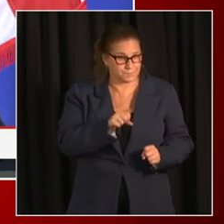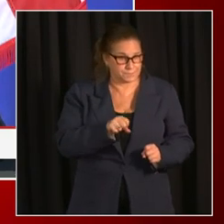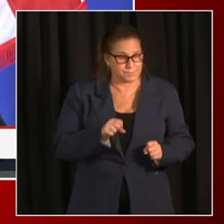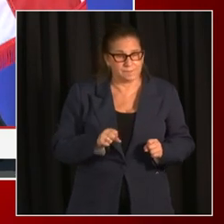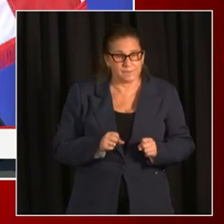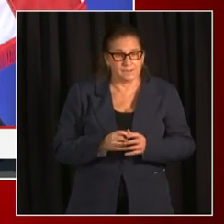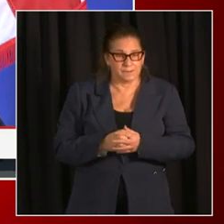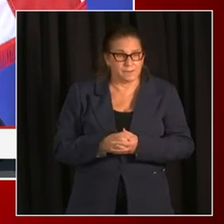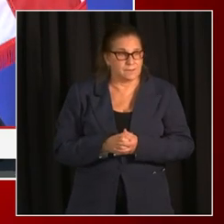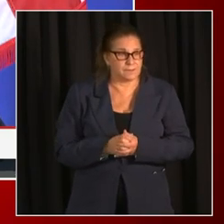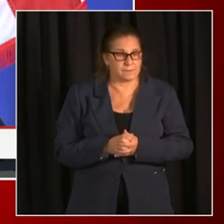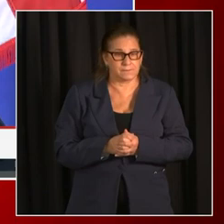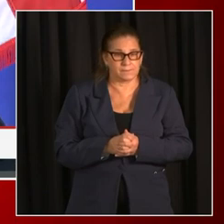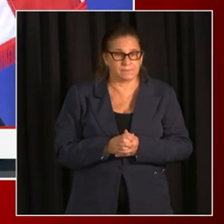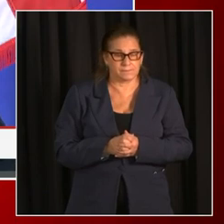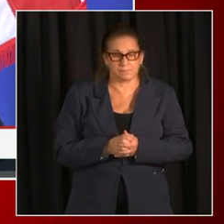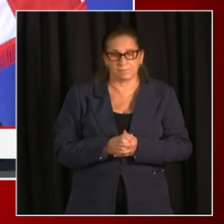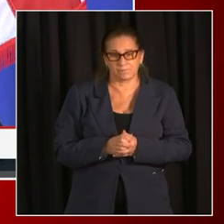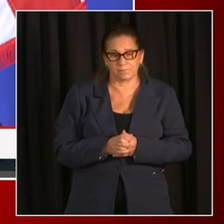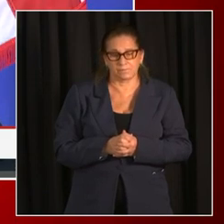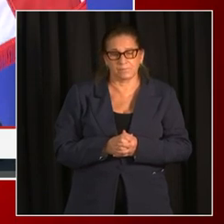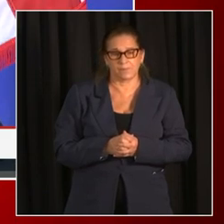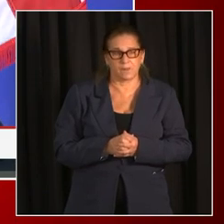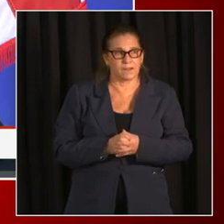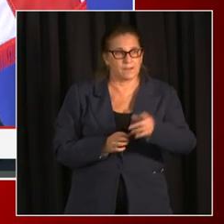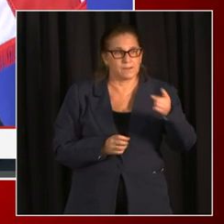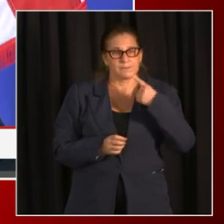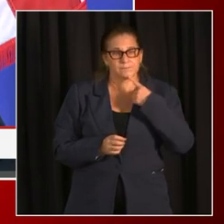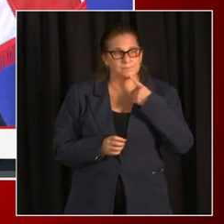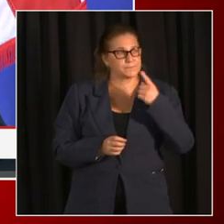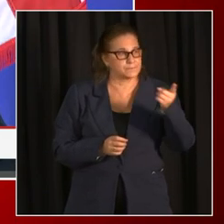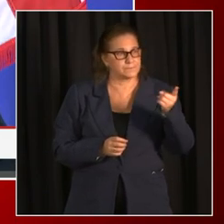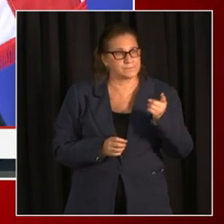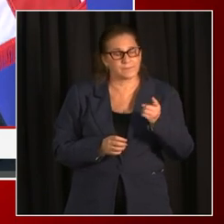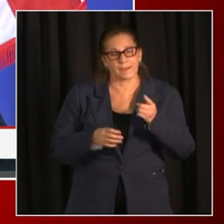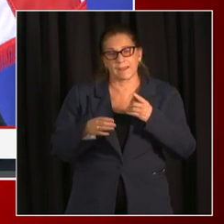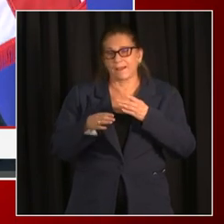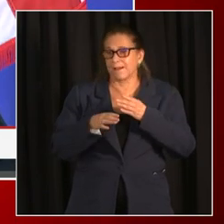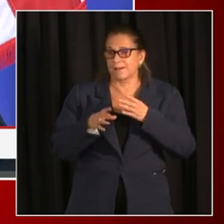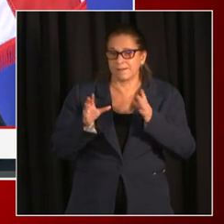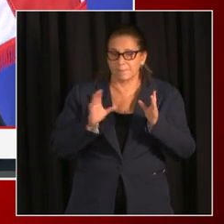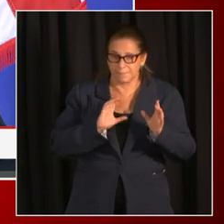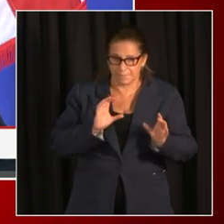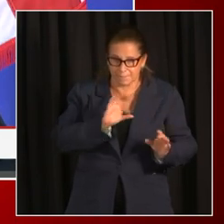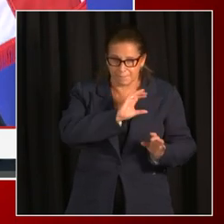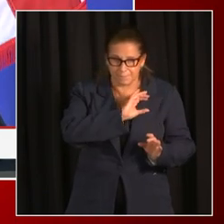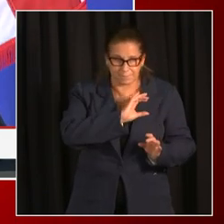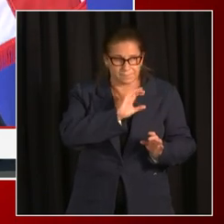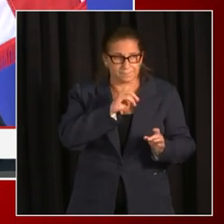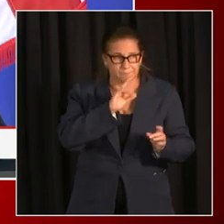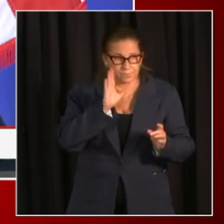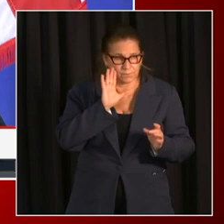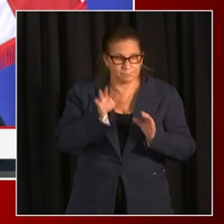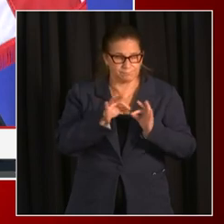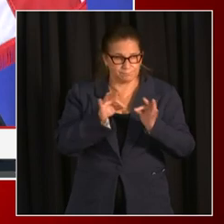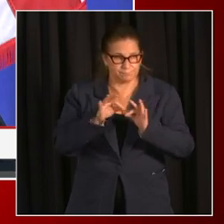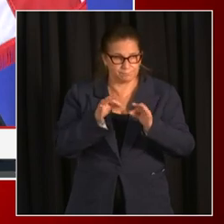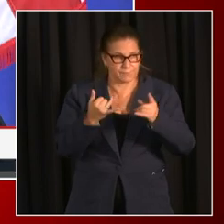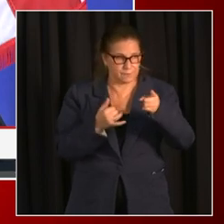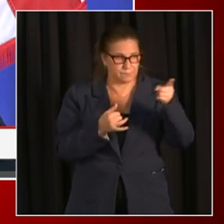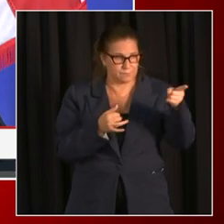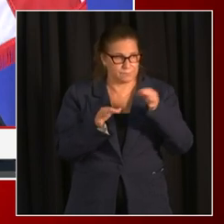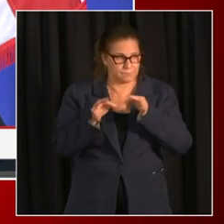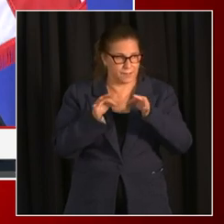a response of this kind, there is an after-action report, and Kevin can say more about that.